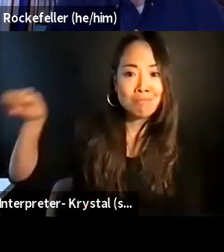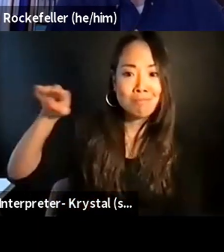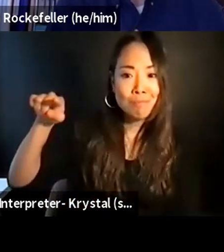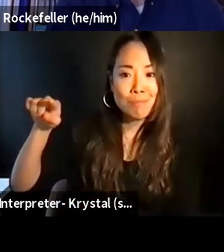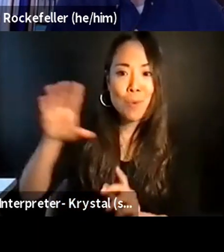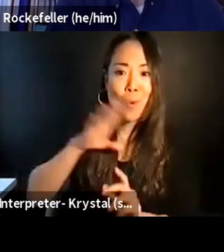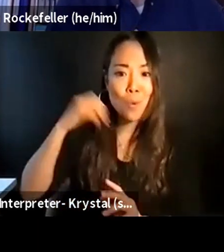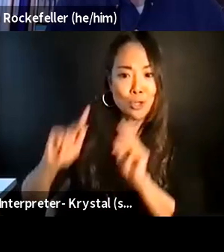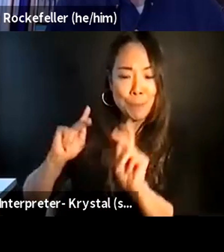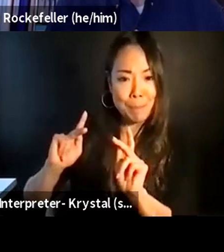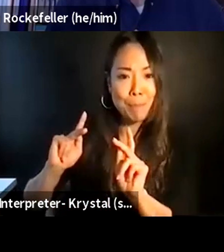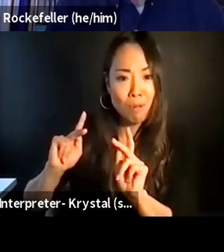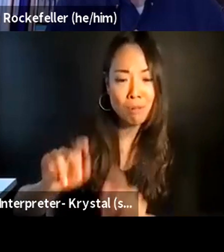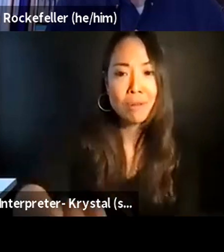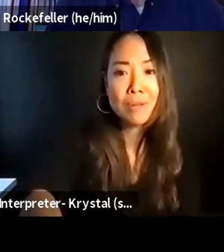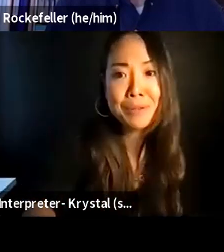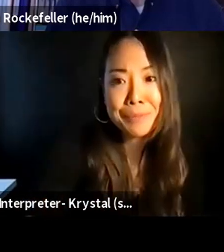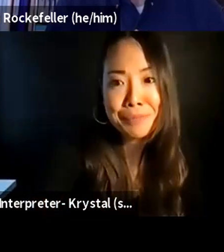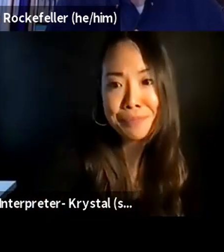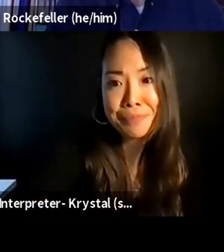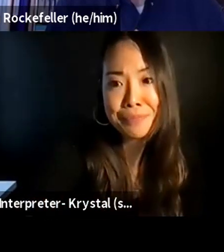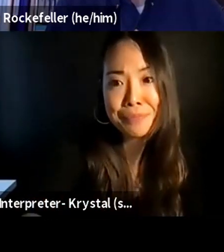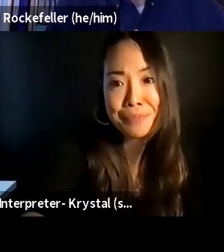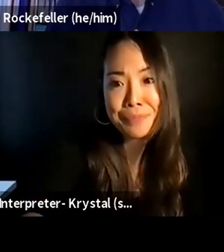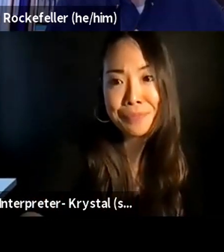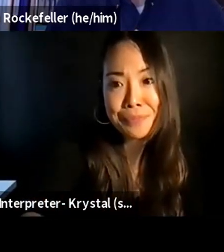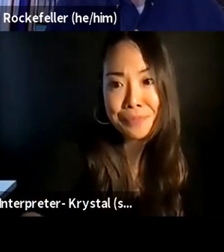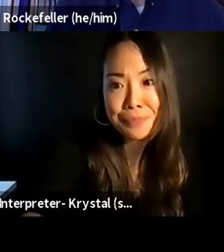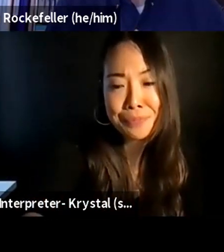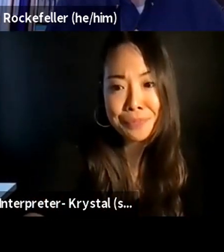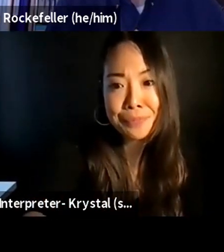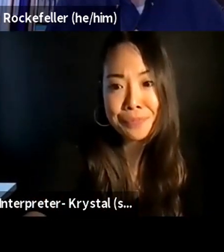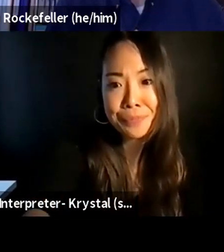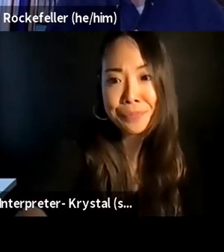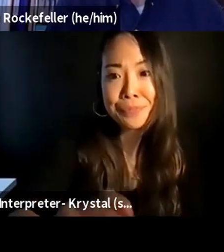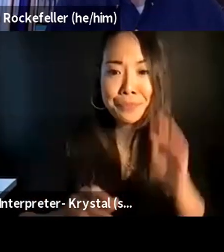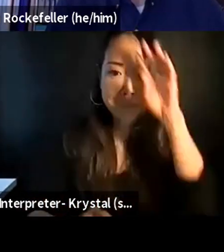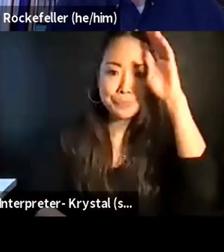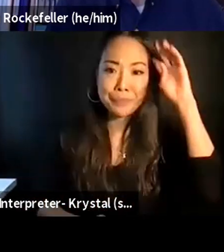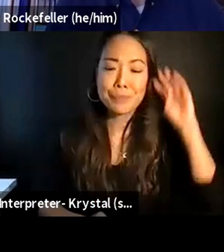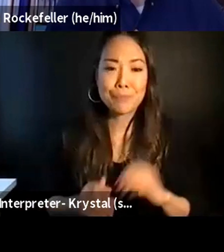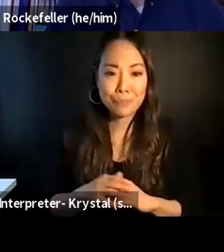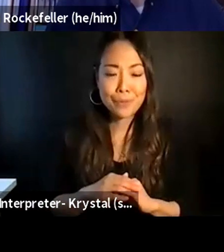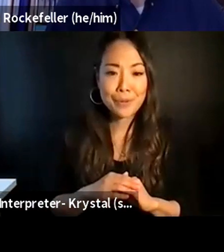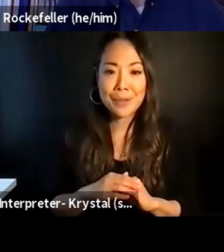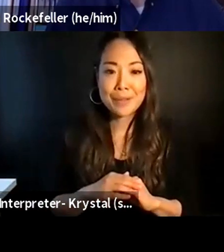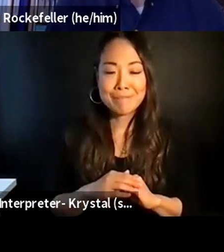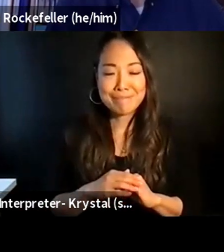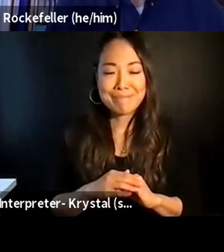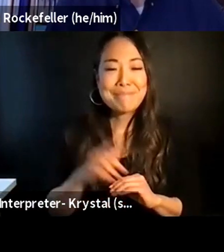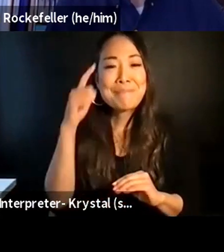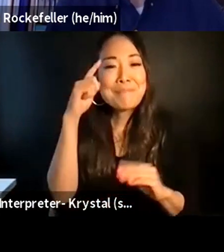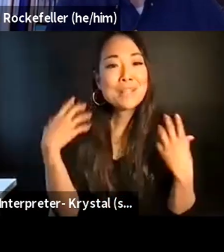how that relates to us today. I think that's an important piece. And I think what you said, Thomas, around, mental health doesn't just mean